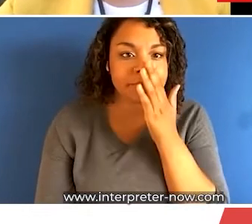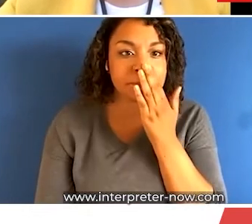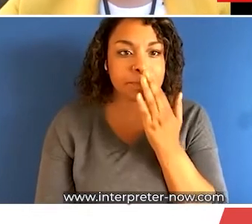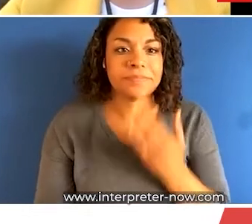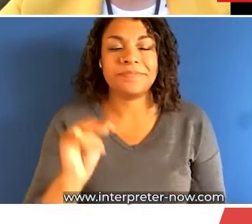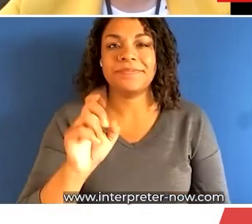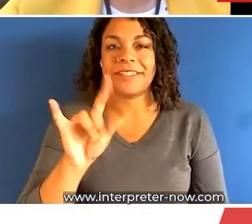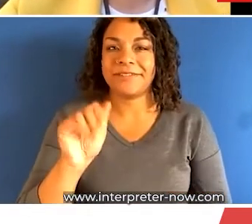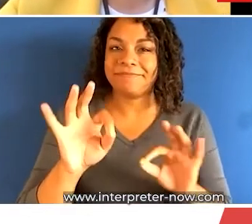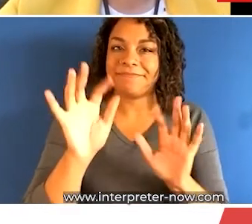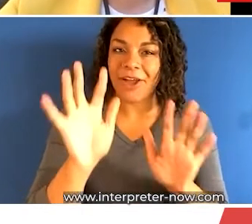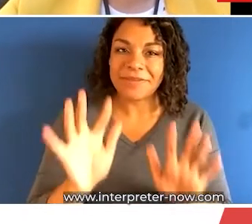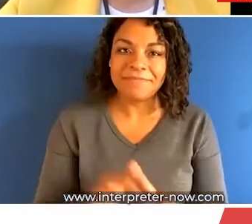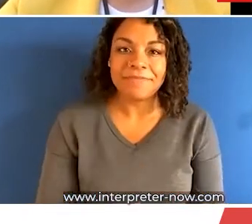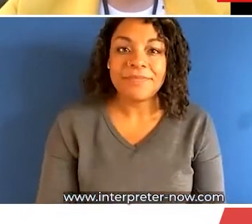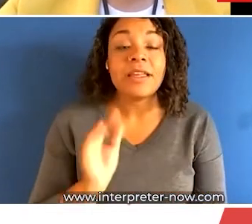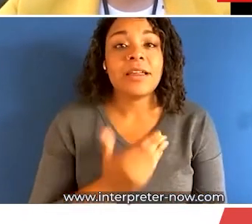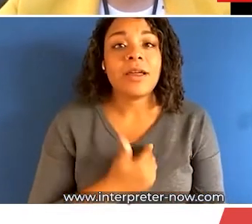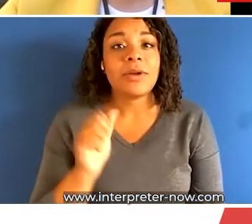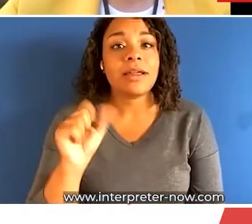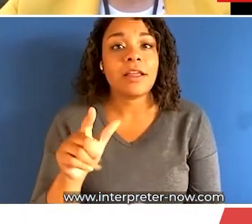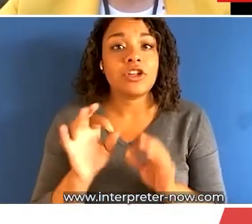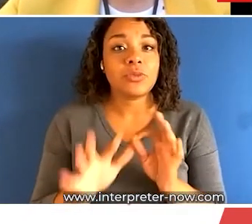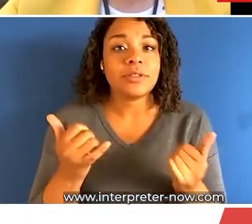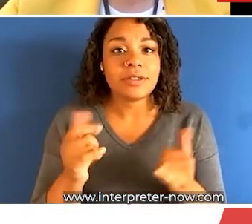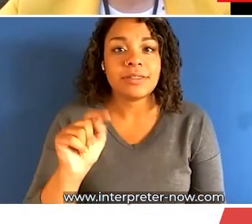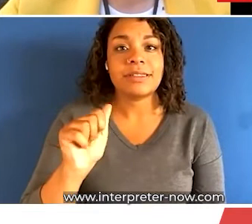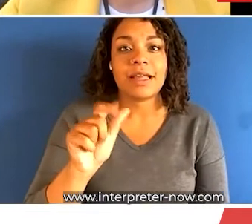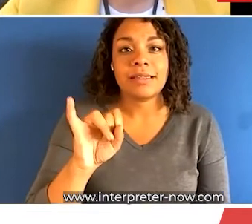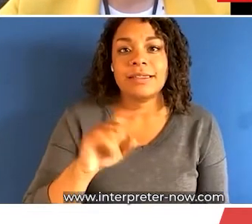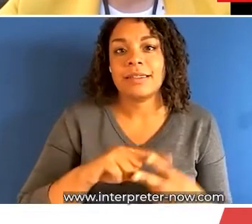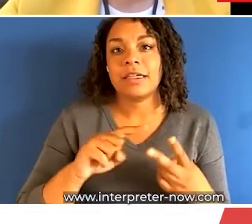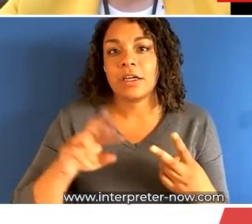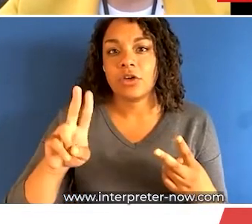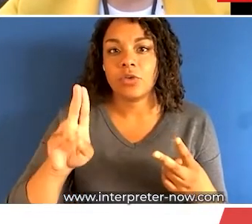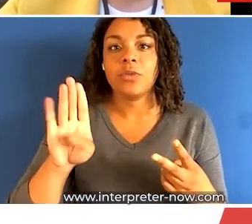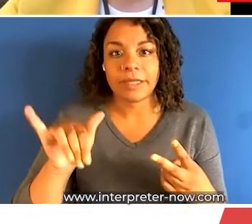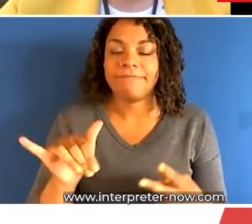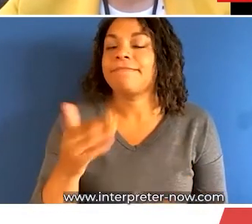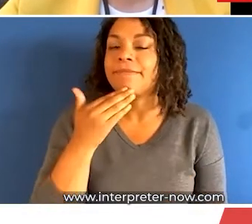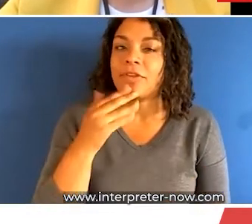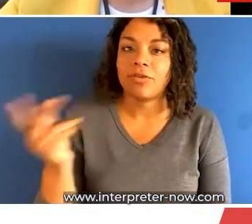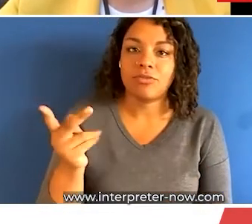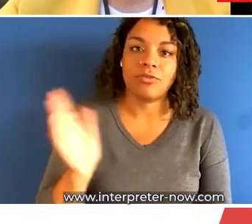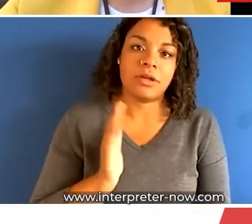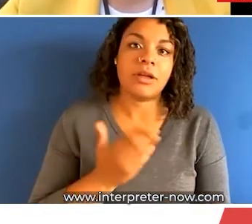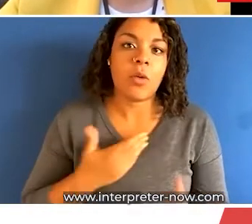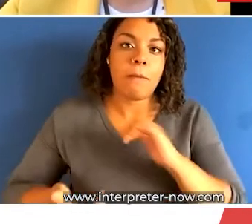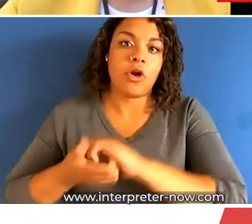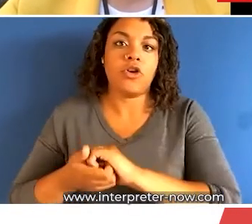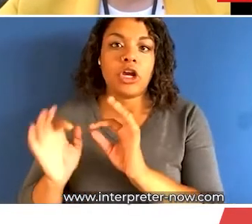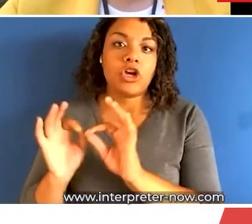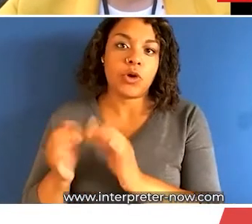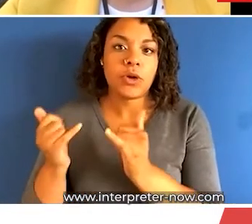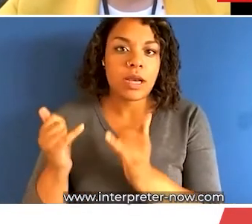Awesome. And our ASL interpreters today are Talisi and Ruby. So thank you to our partners, Interpreter